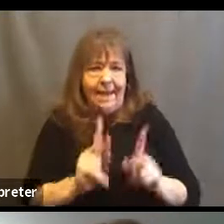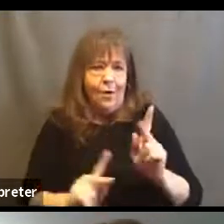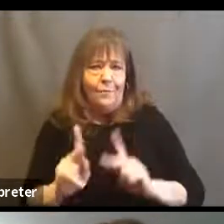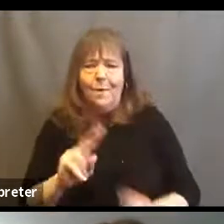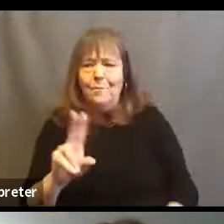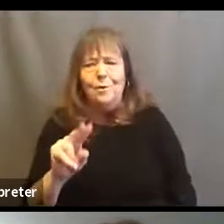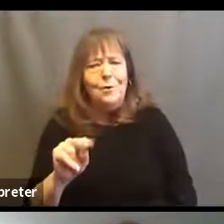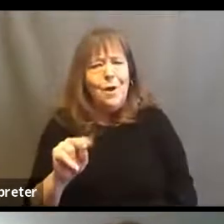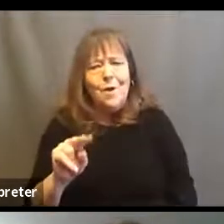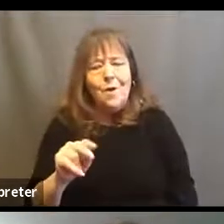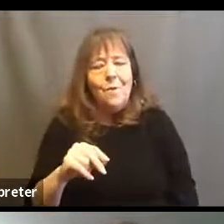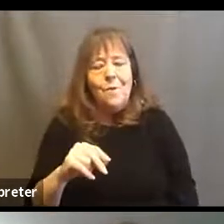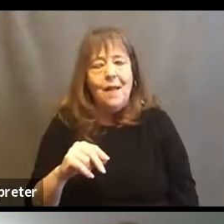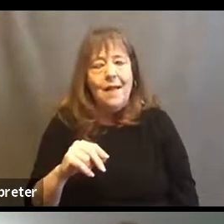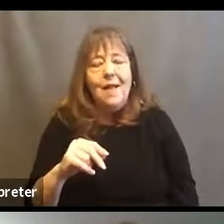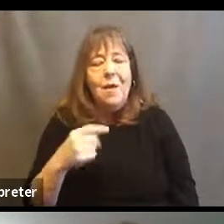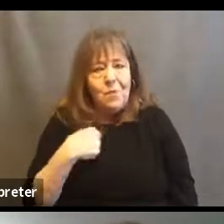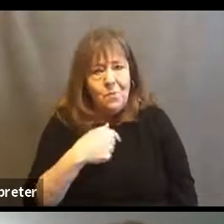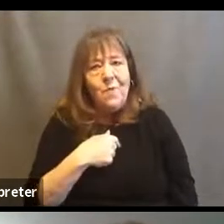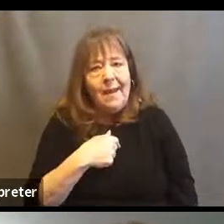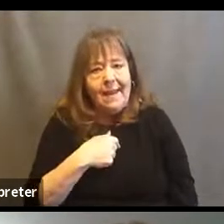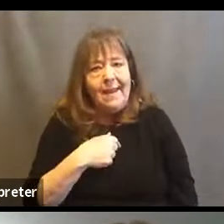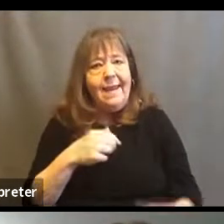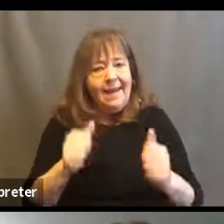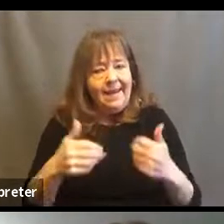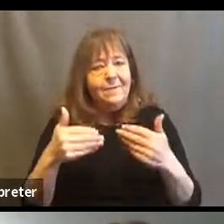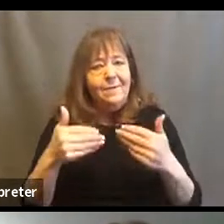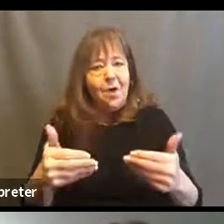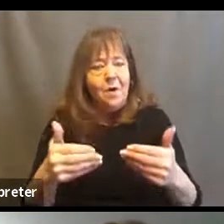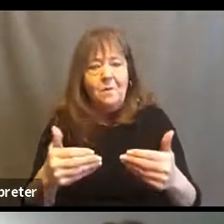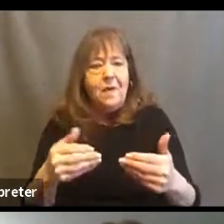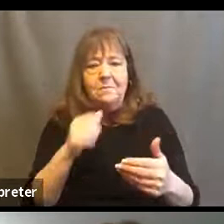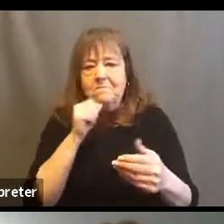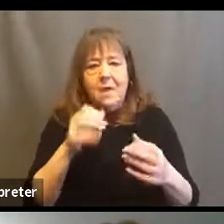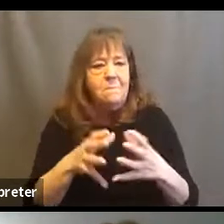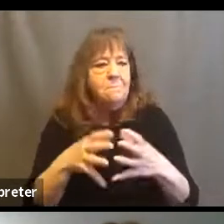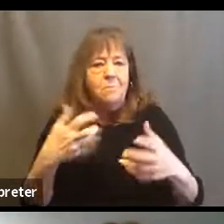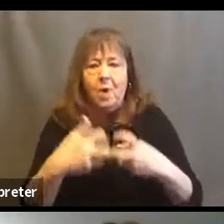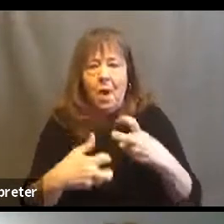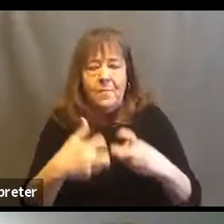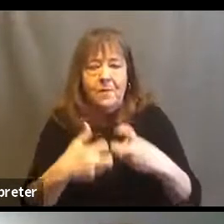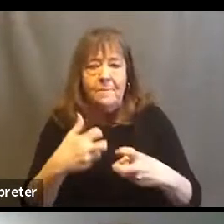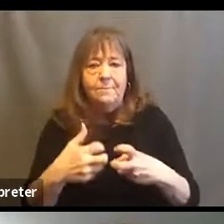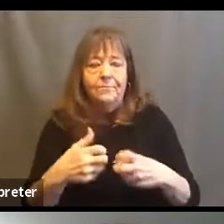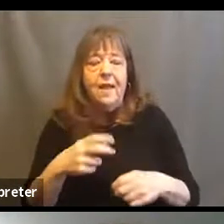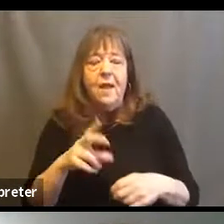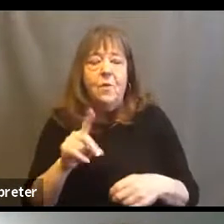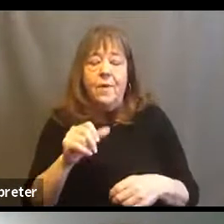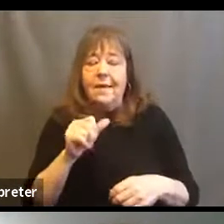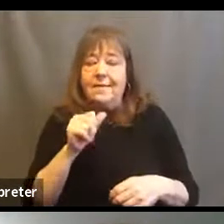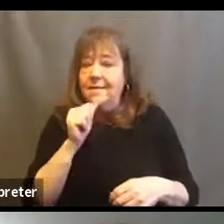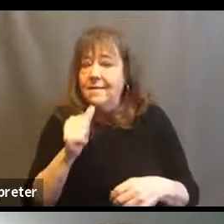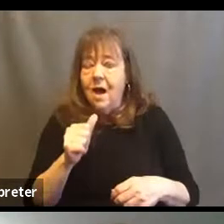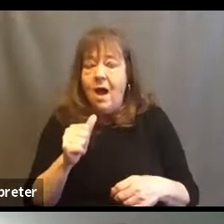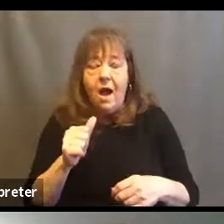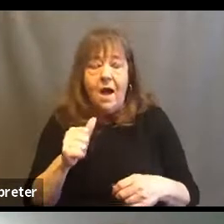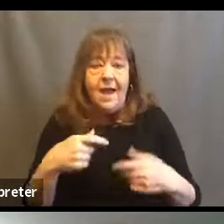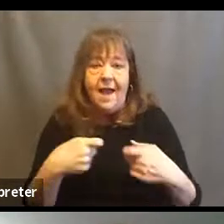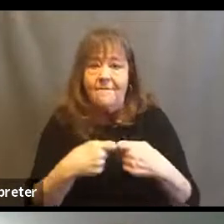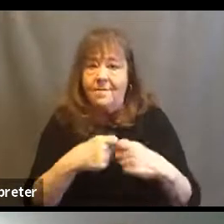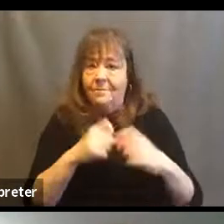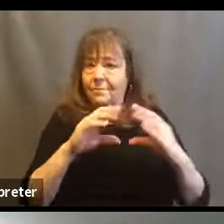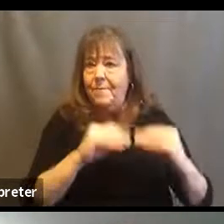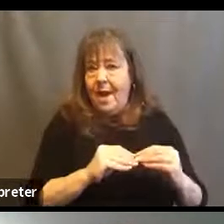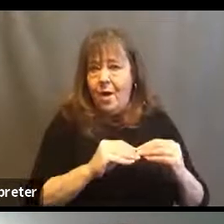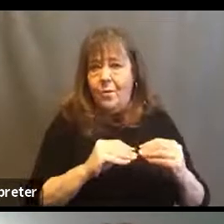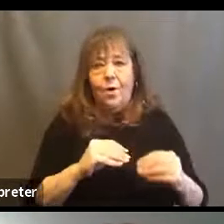to obviously operate here without too much difficulty. Fortunately, we did not have any loss of power. The